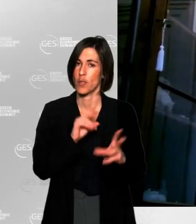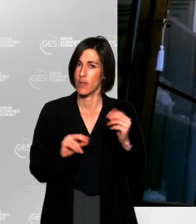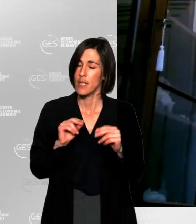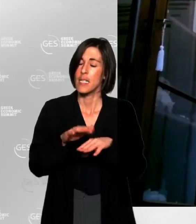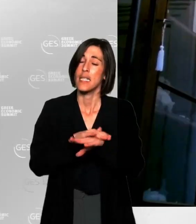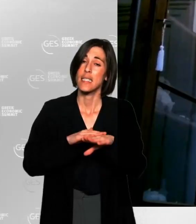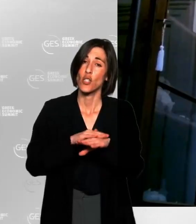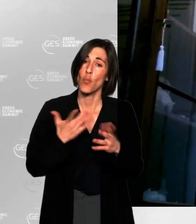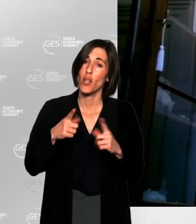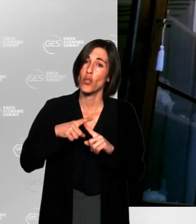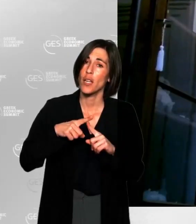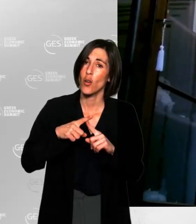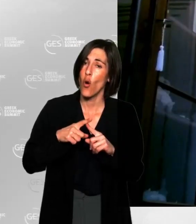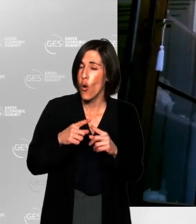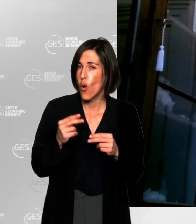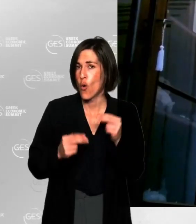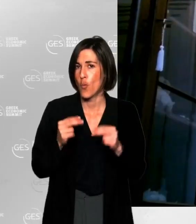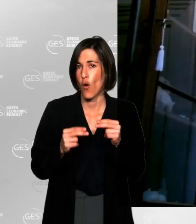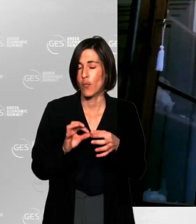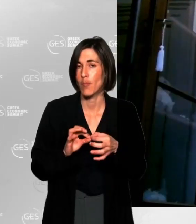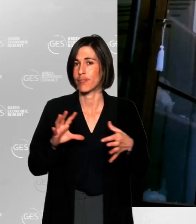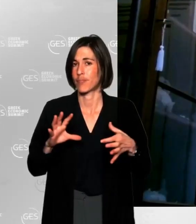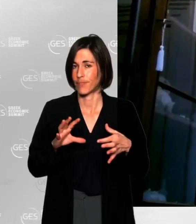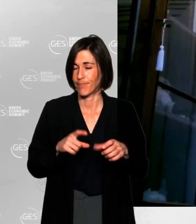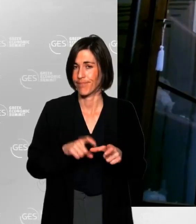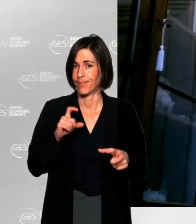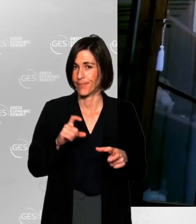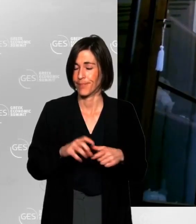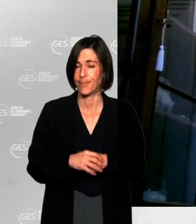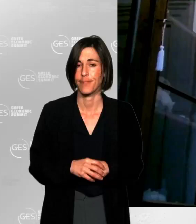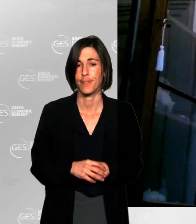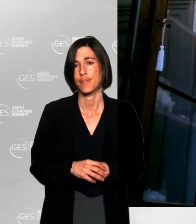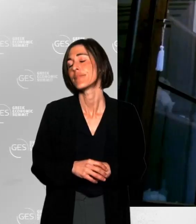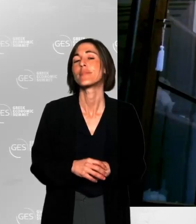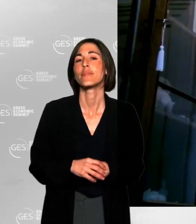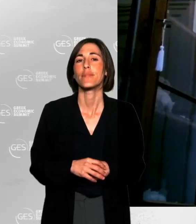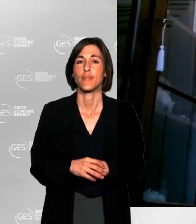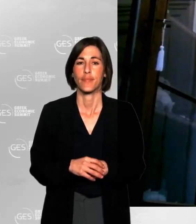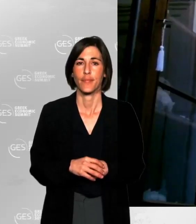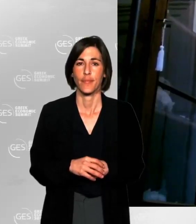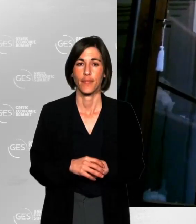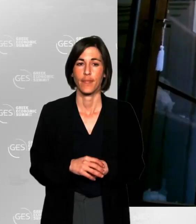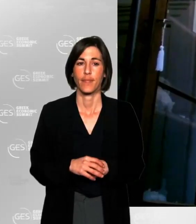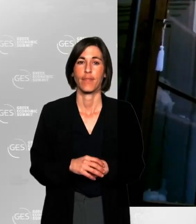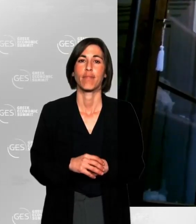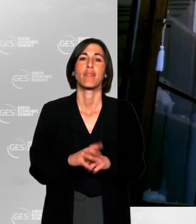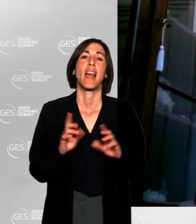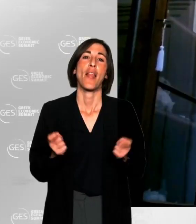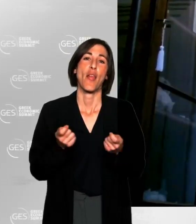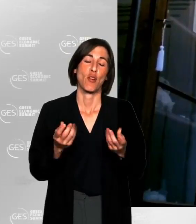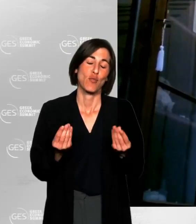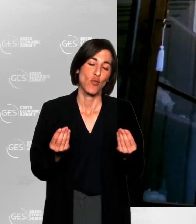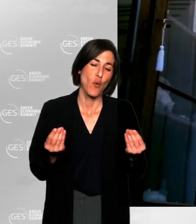system before, and it didn't quite work as well as the organizers told me before it was going to work, because it's a